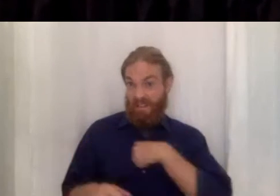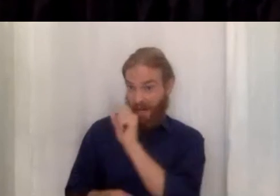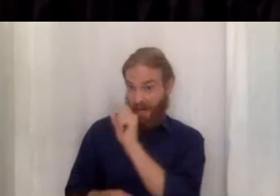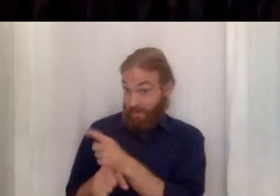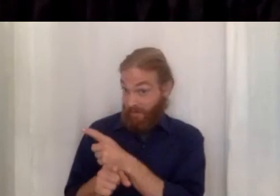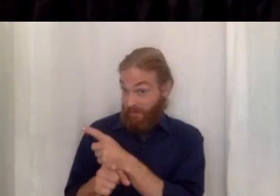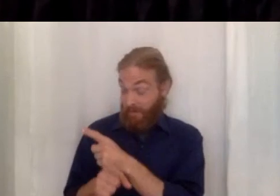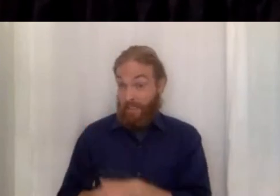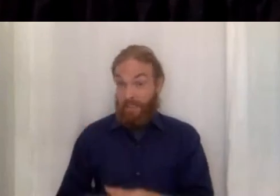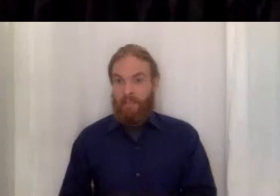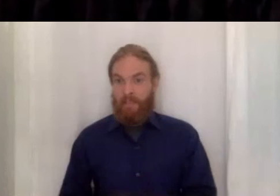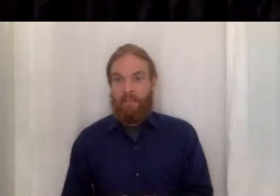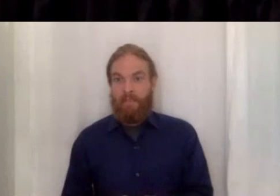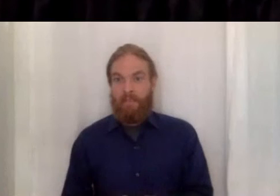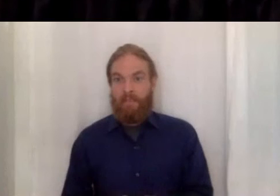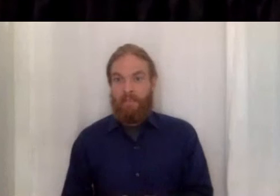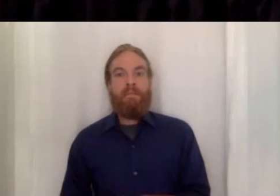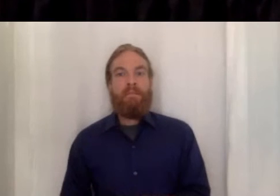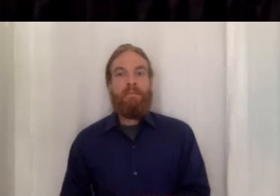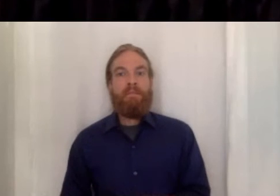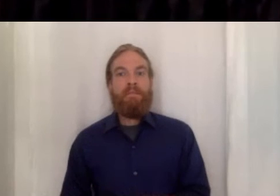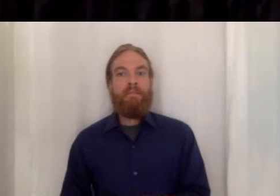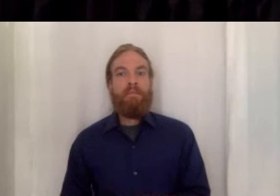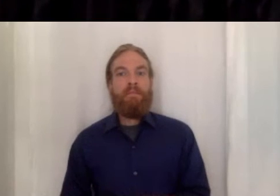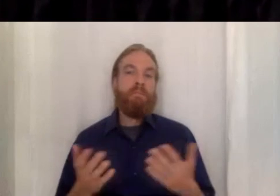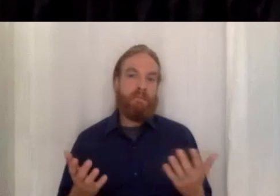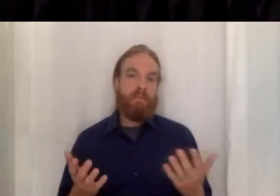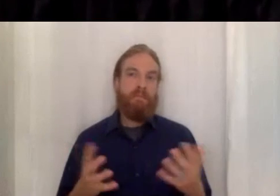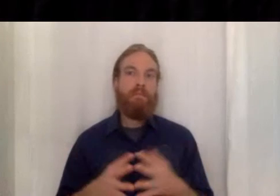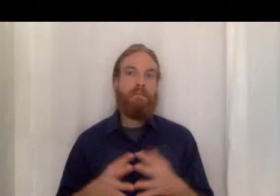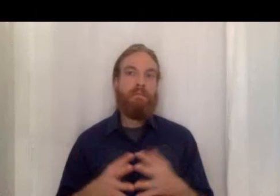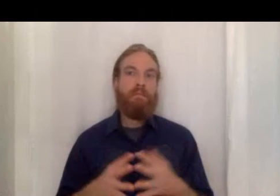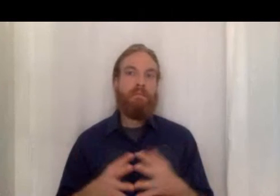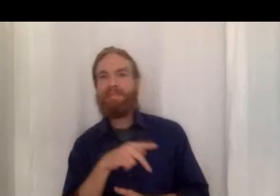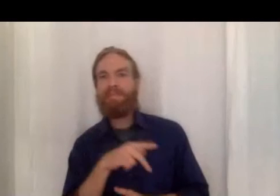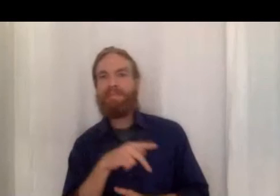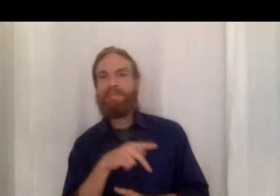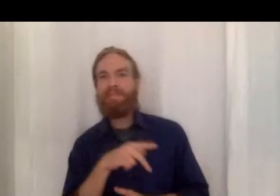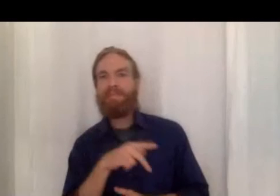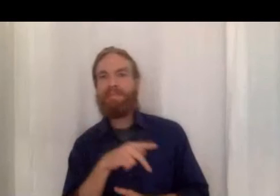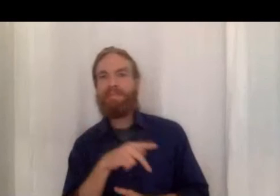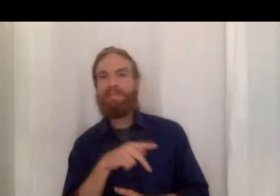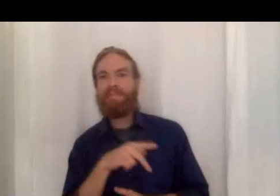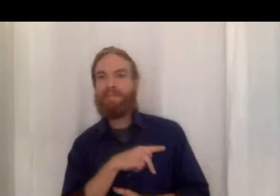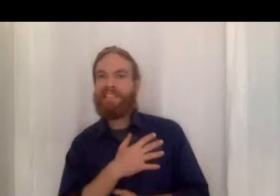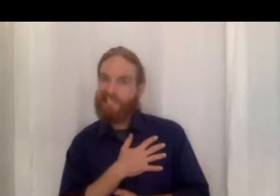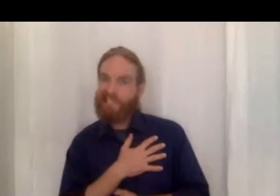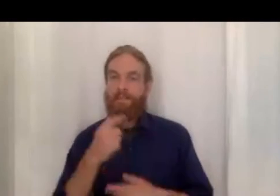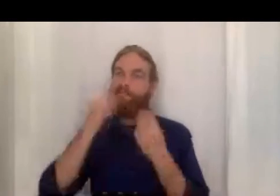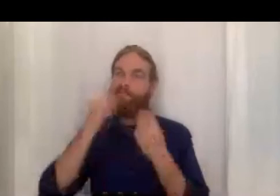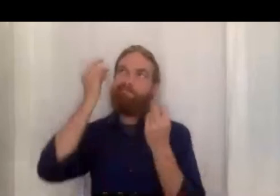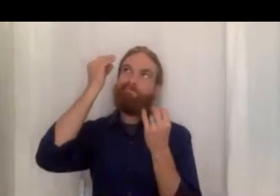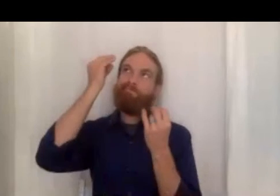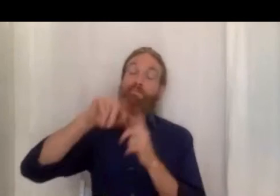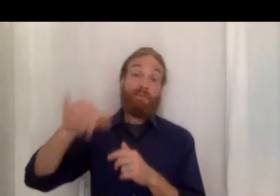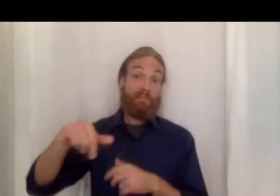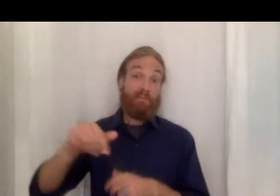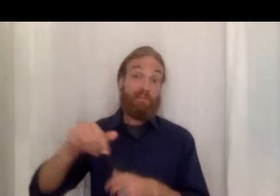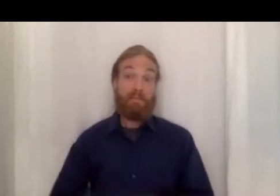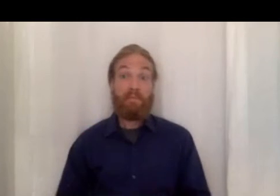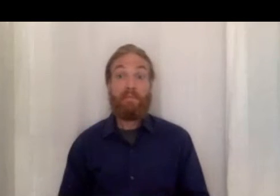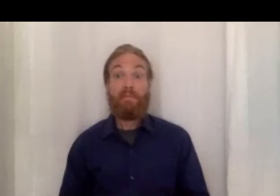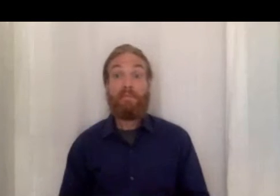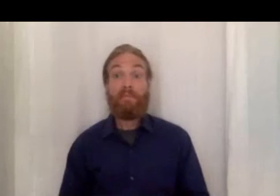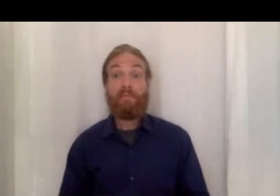why I was wondering. So two things. Number one is antibody testing for